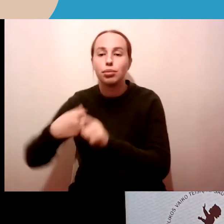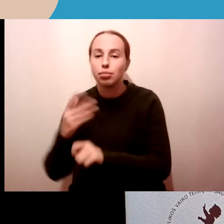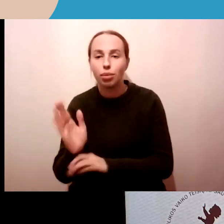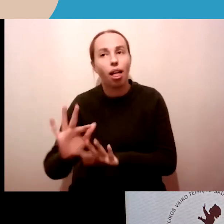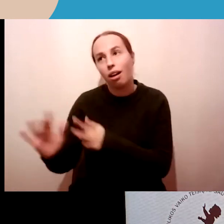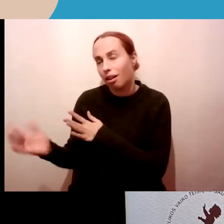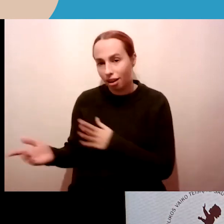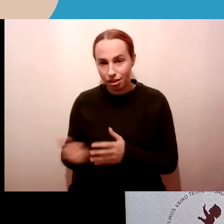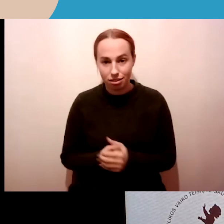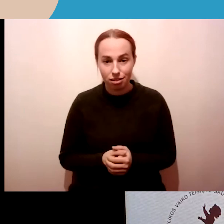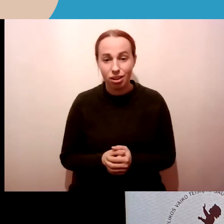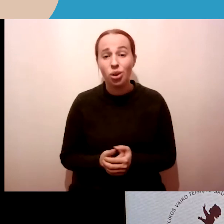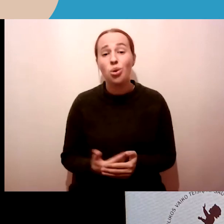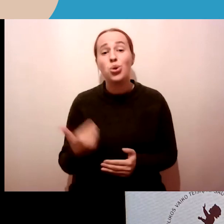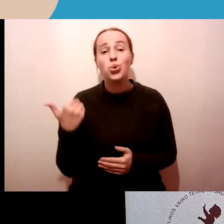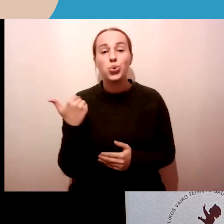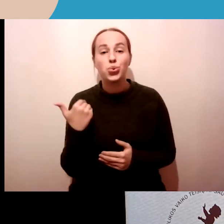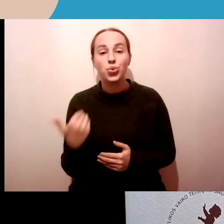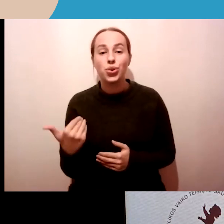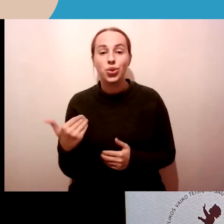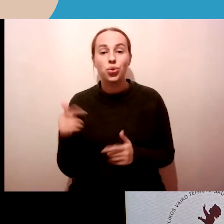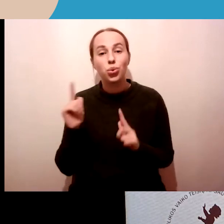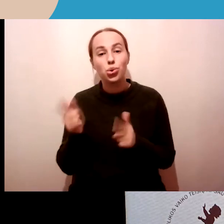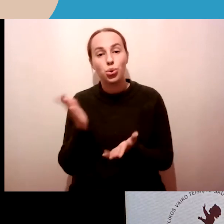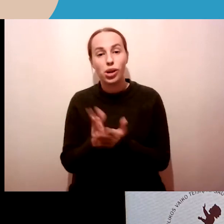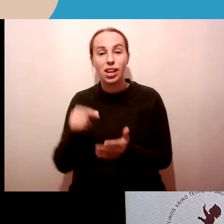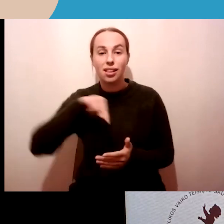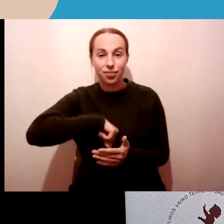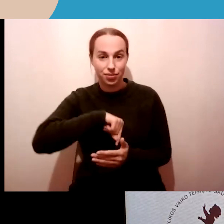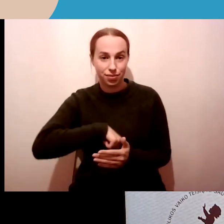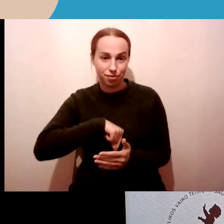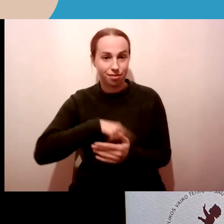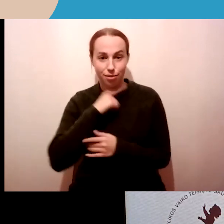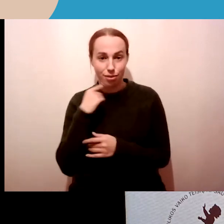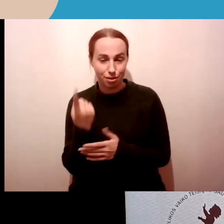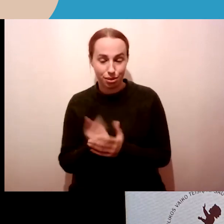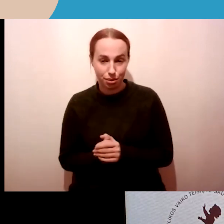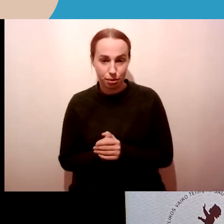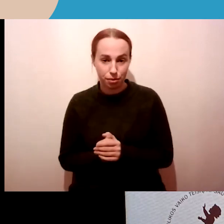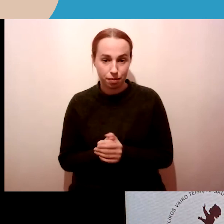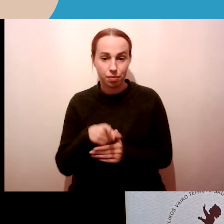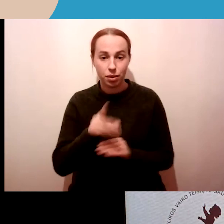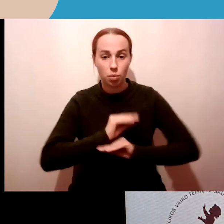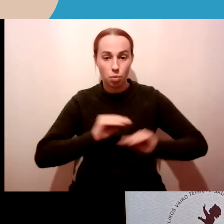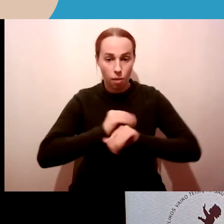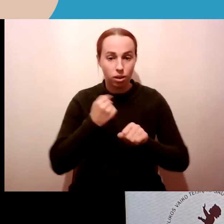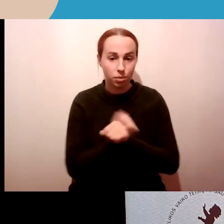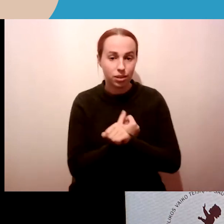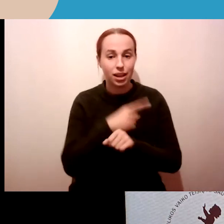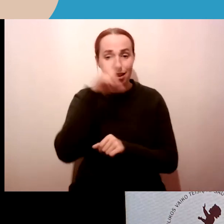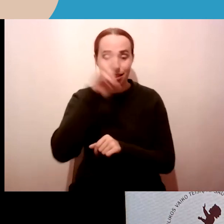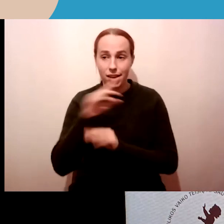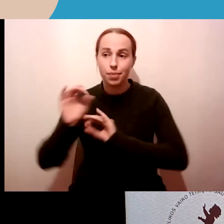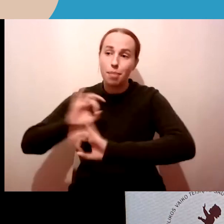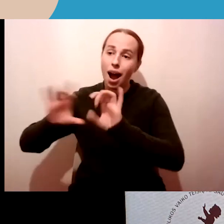that sexual education is something like teaching children the different techniques of